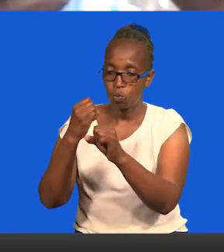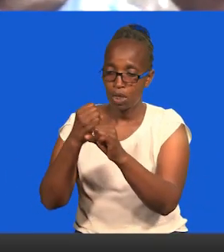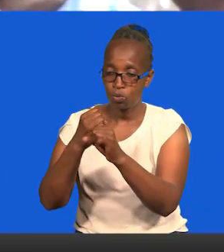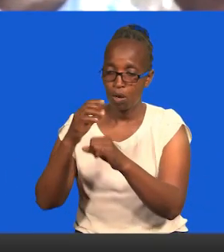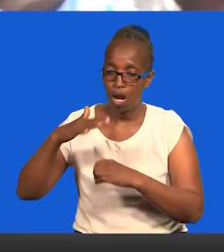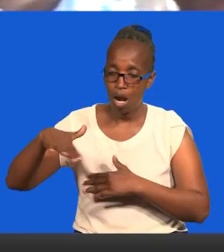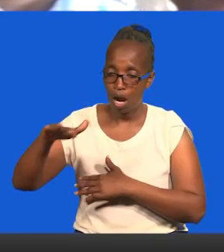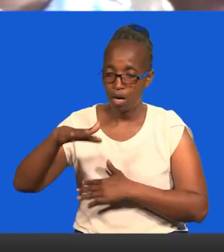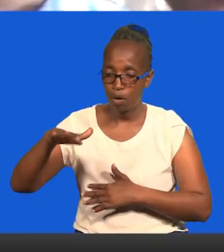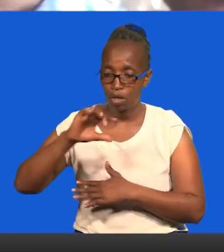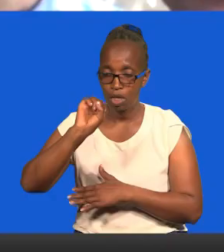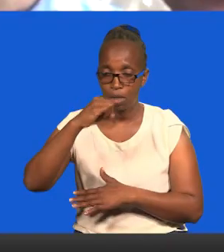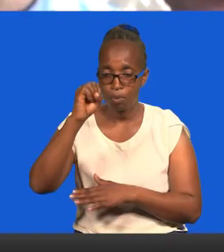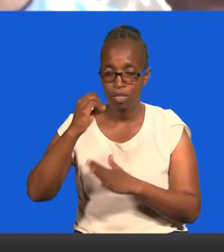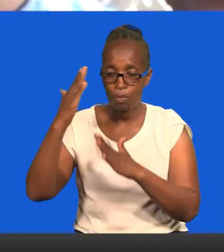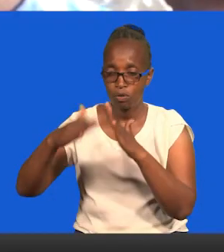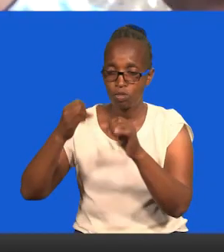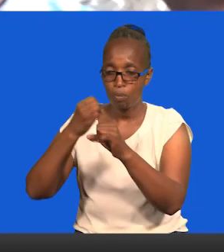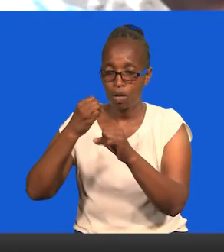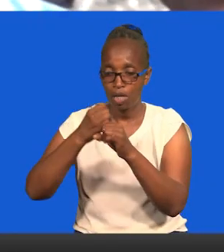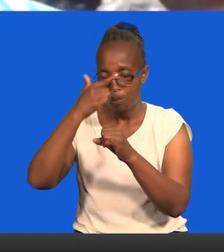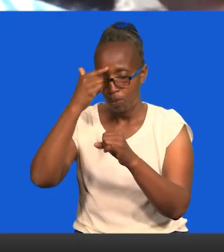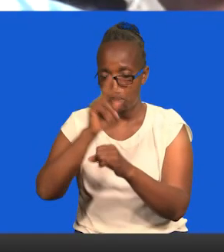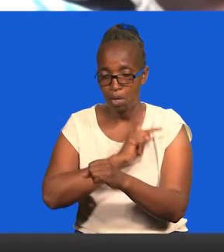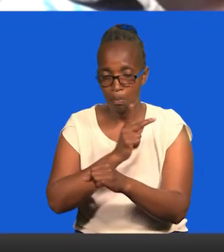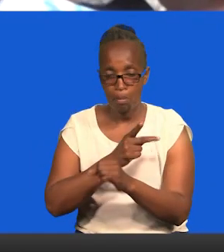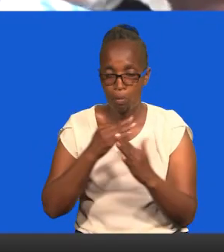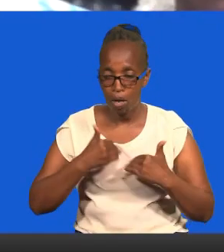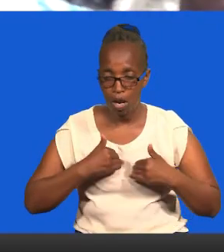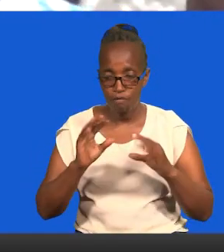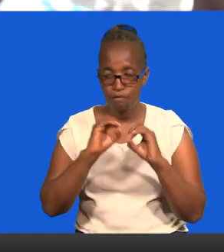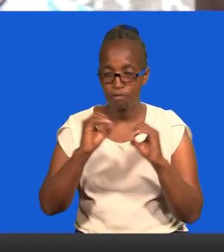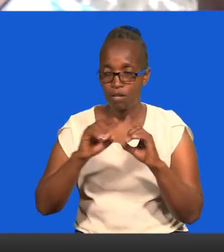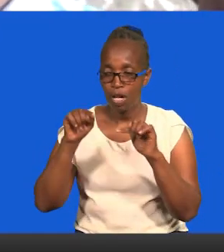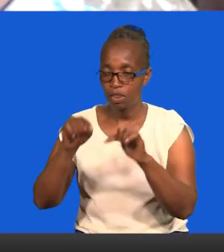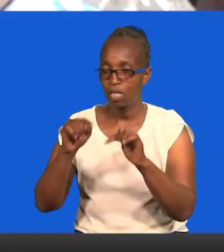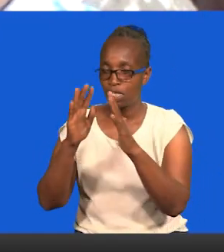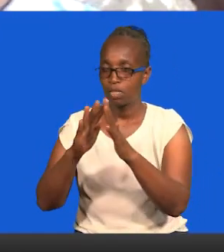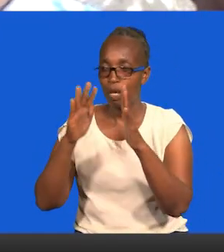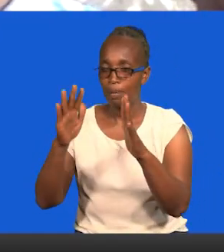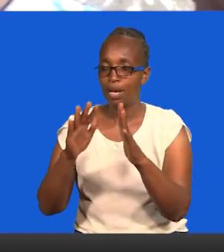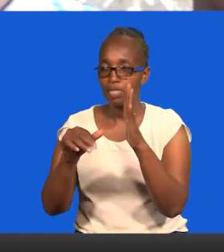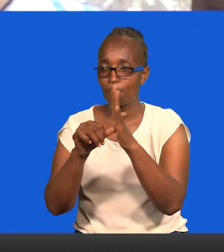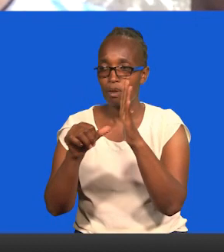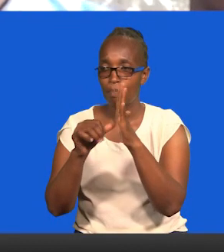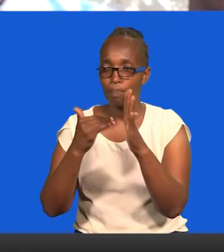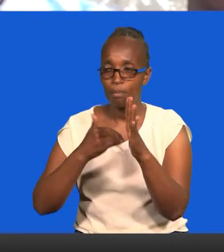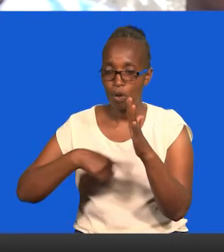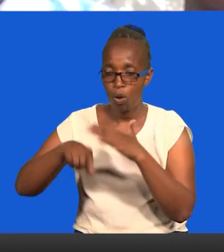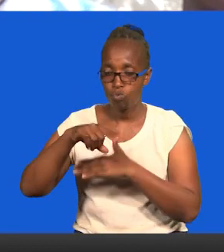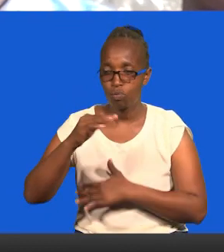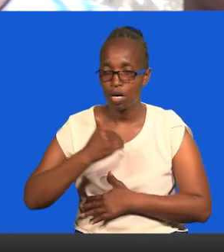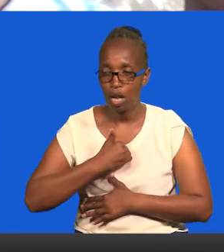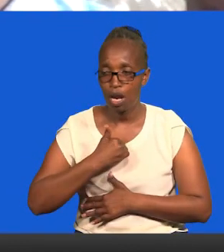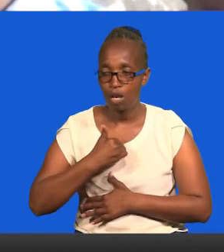here cannot stop working just because power is not working in our region here. That's the biggest challenge that we have around